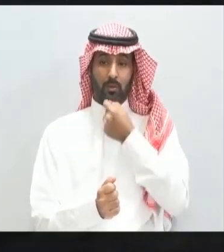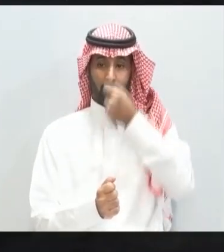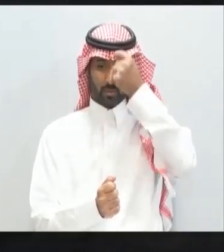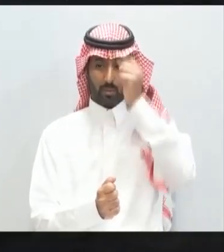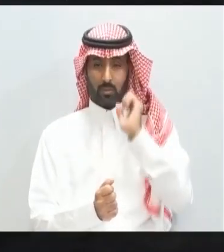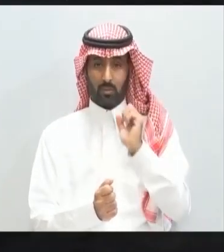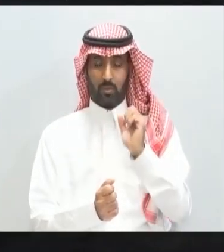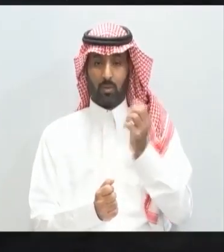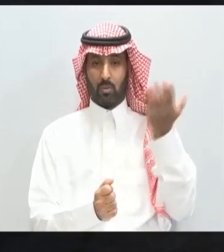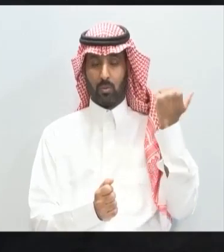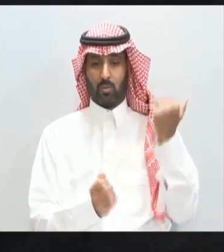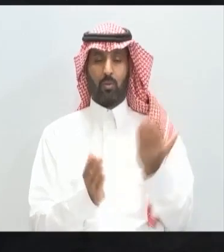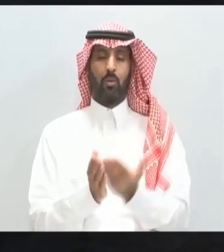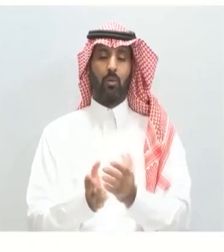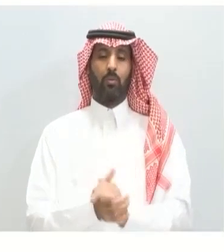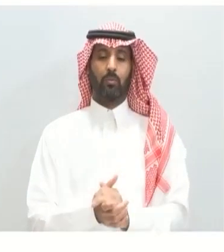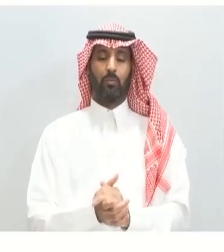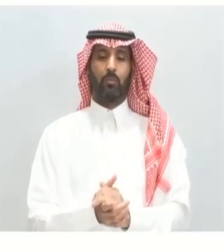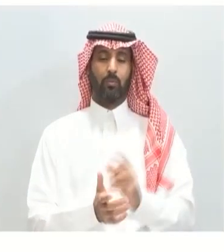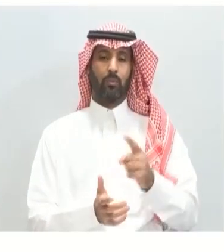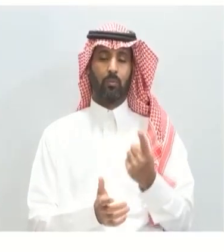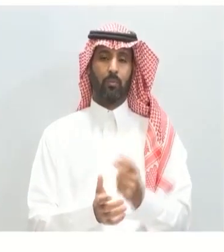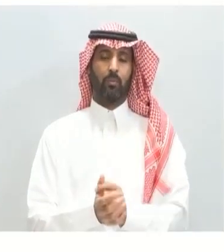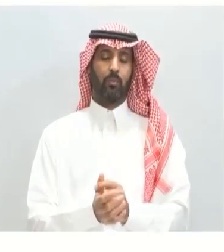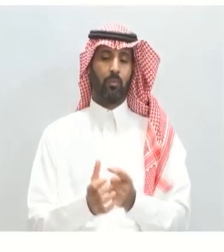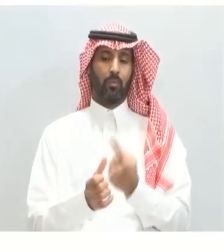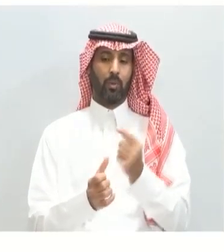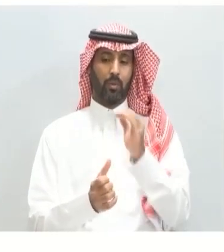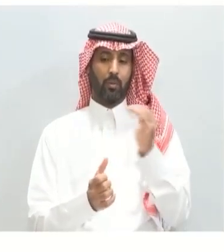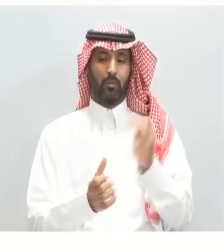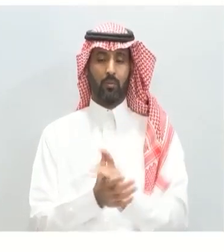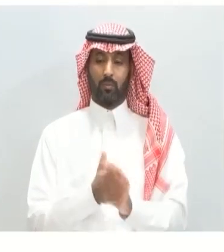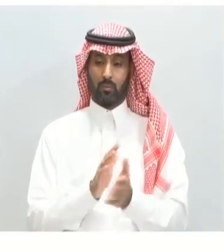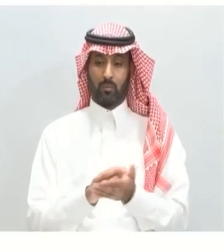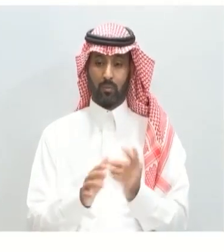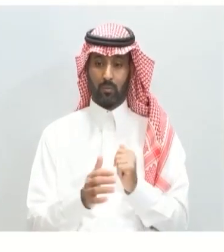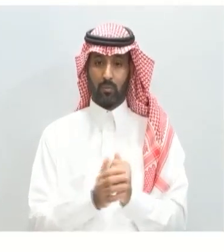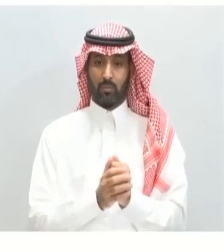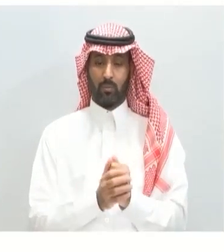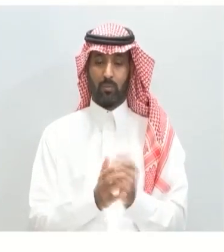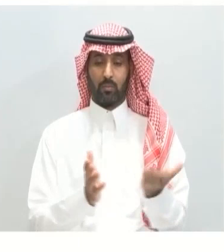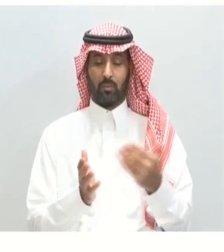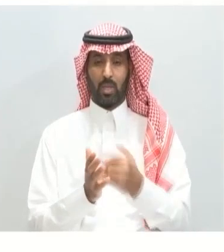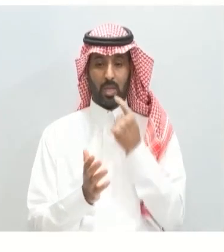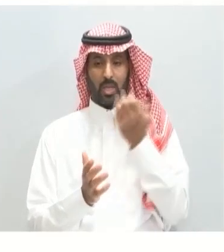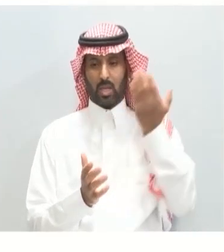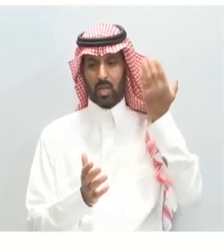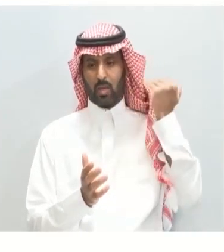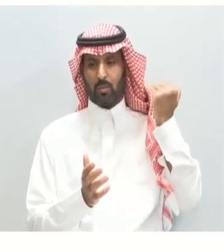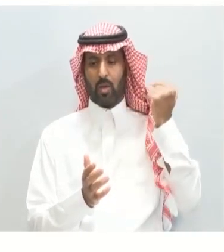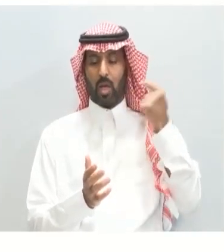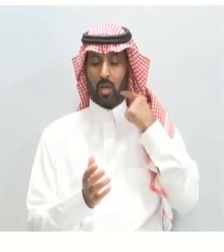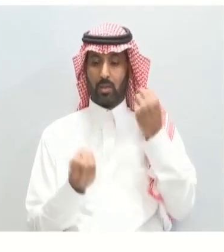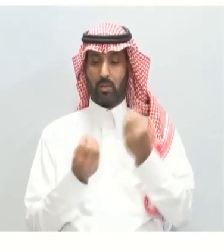if you remember our previous lesson. So number one, the first sentence is already done for you. Last year, I took